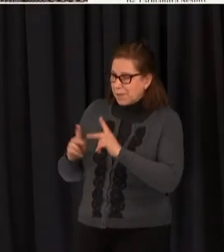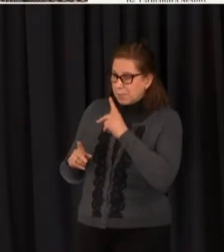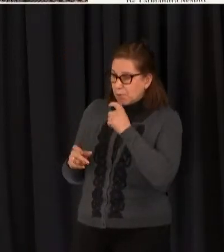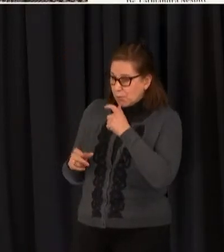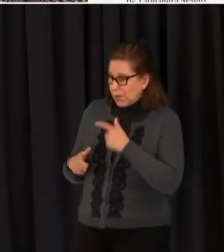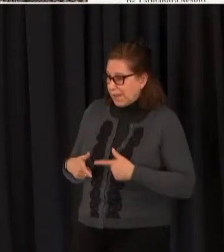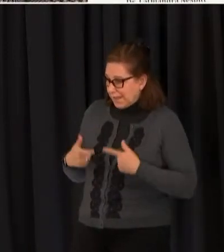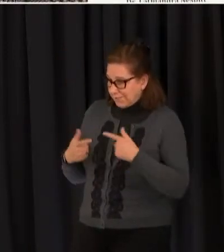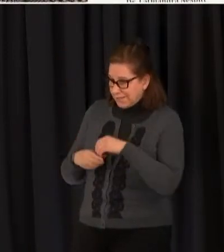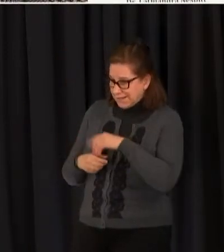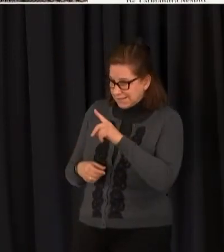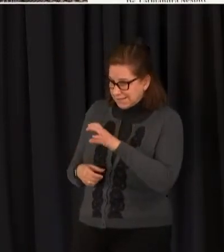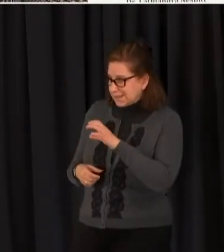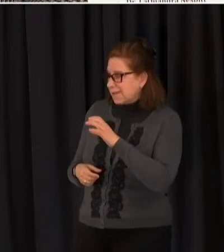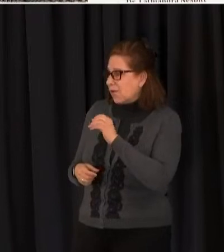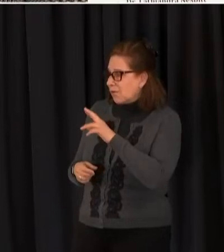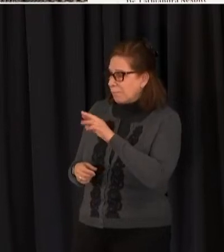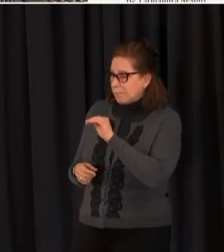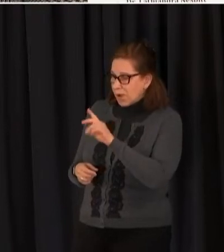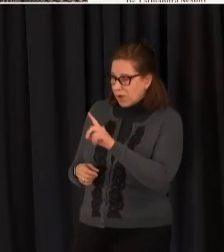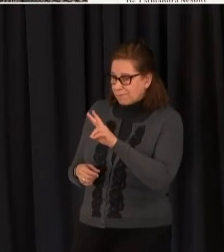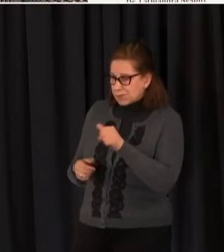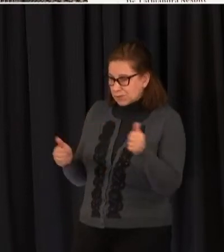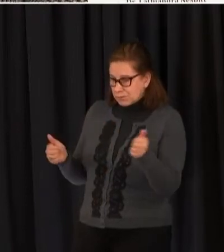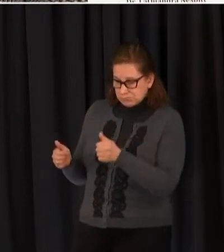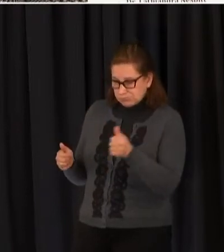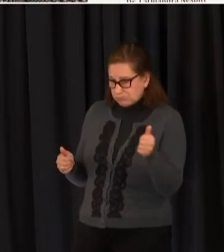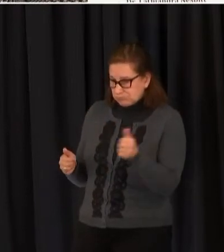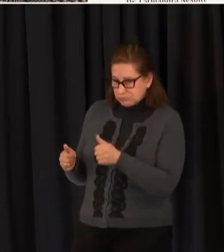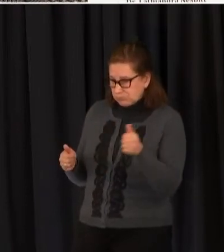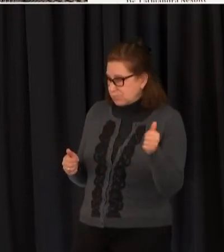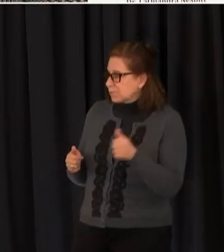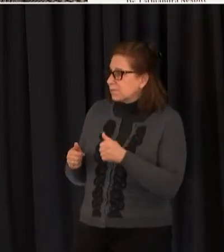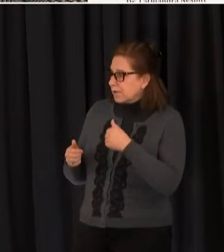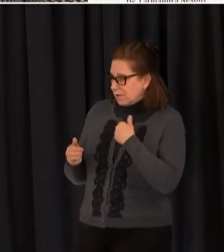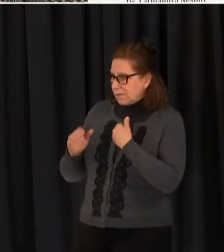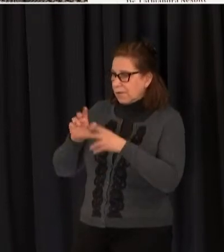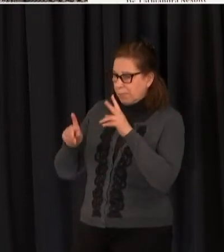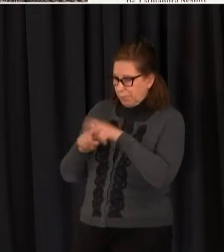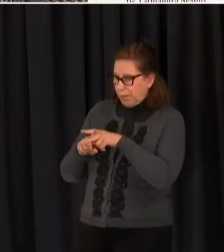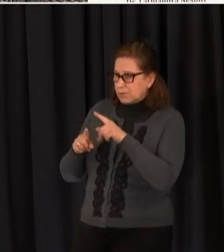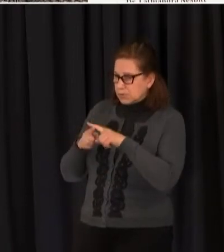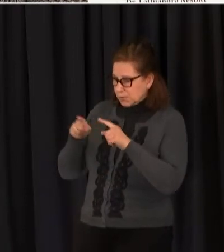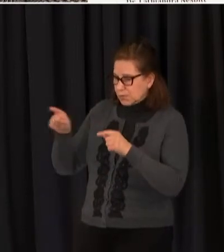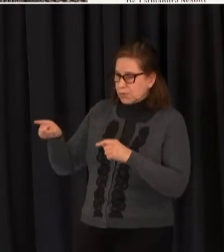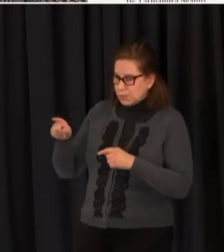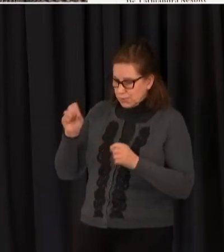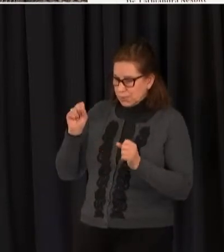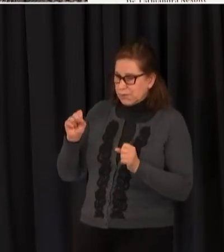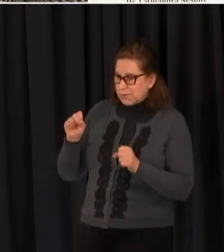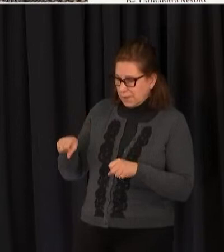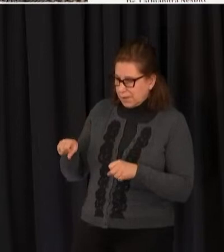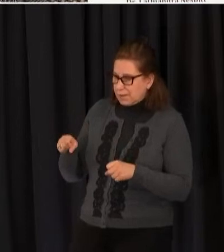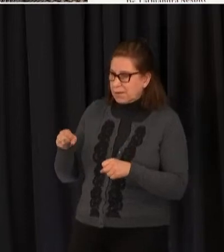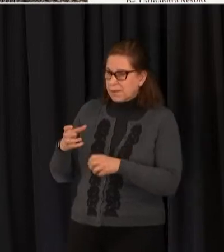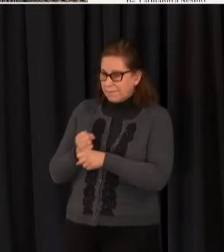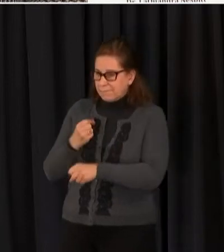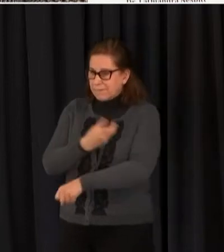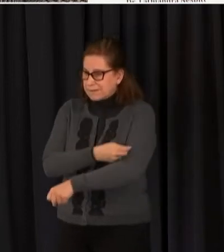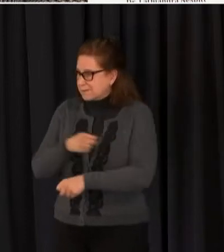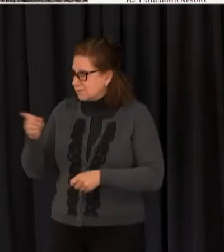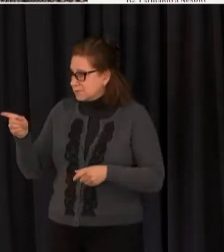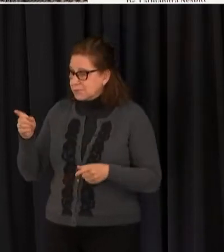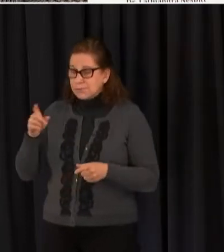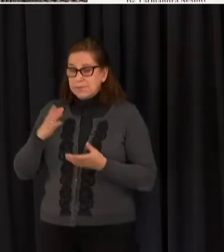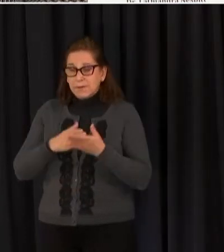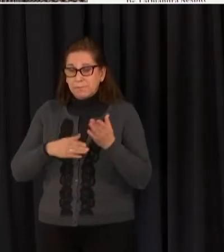again, the same holds true. We have many people who describe themselves as part of media and mass communication, and they blog from home. So this is